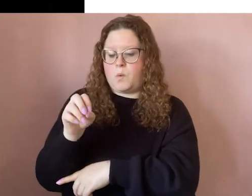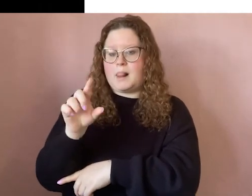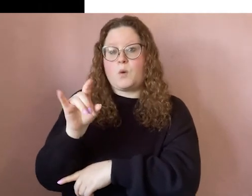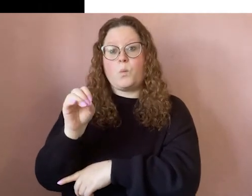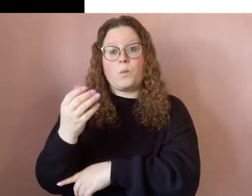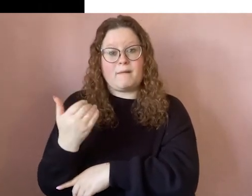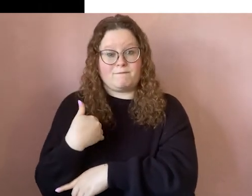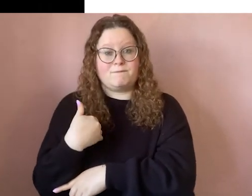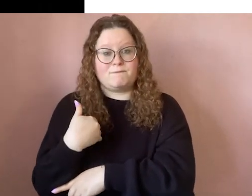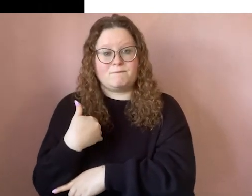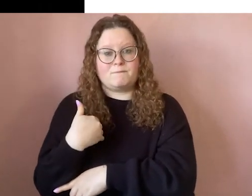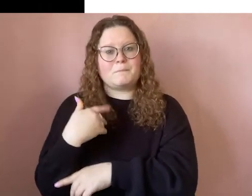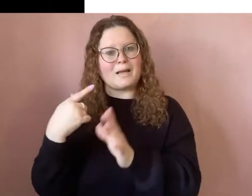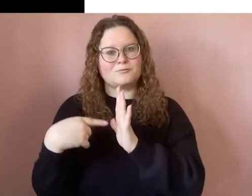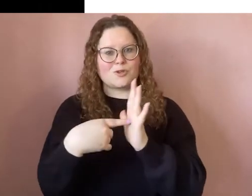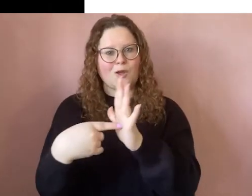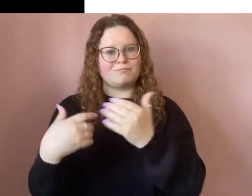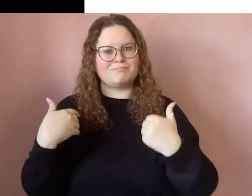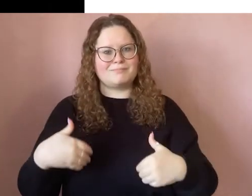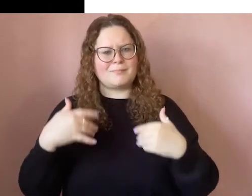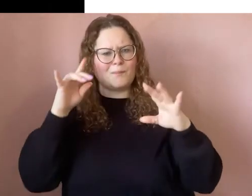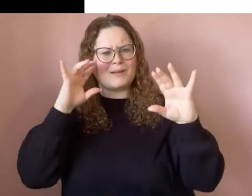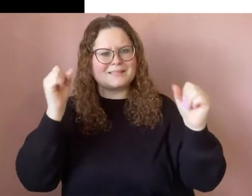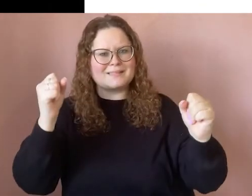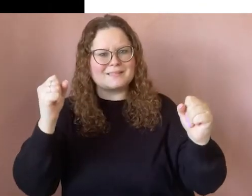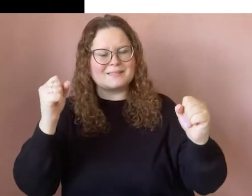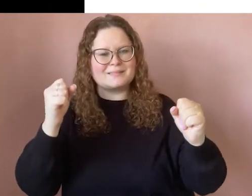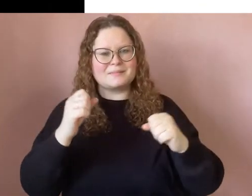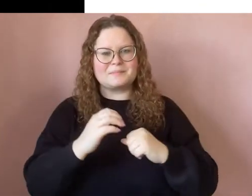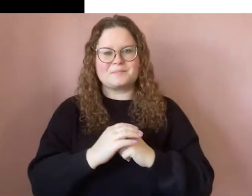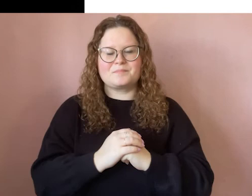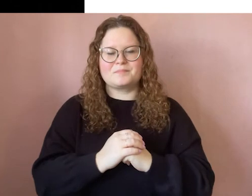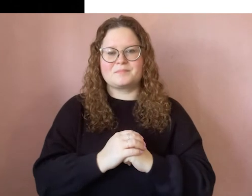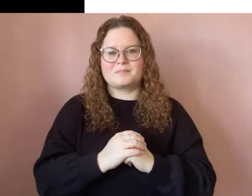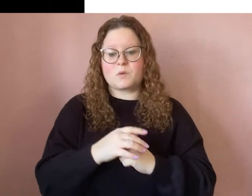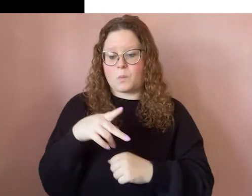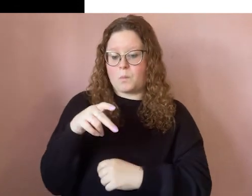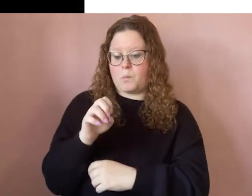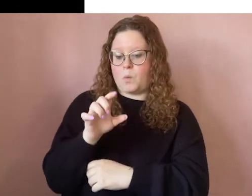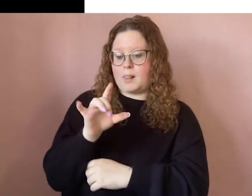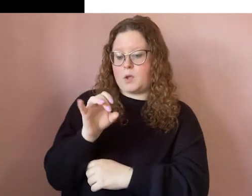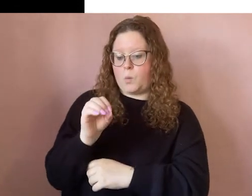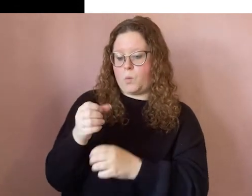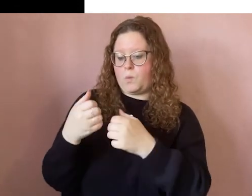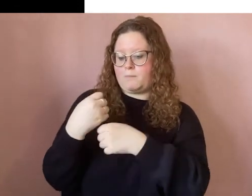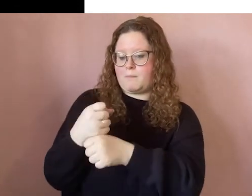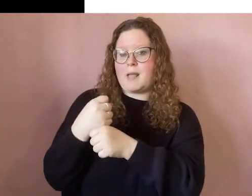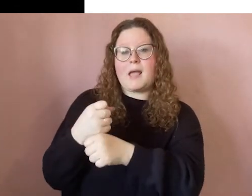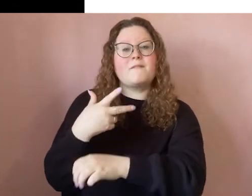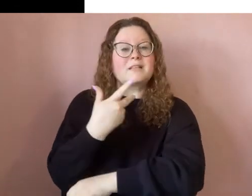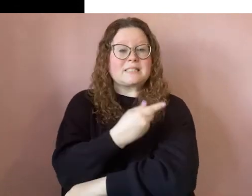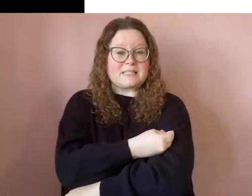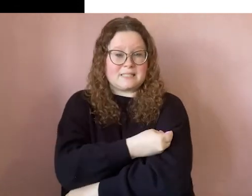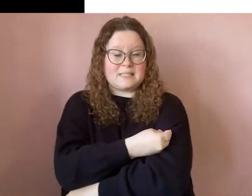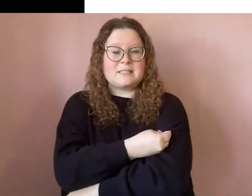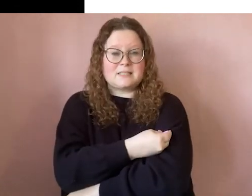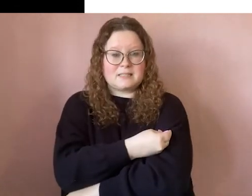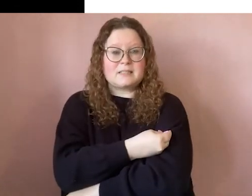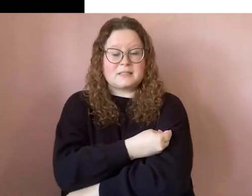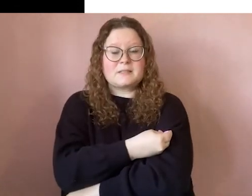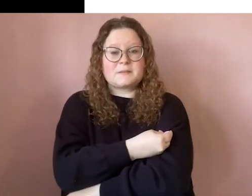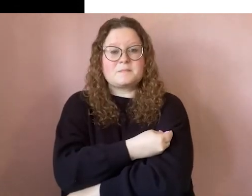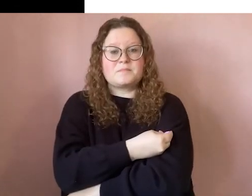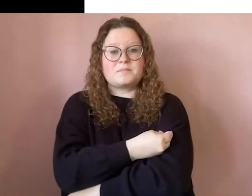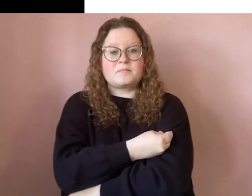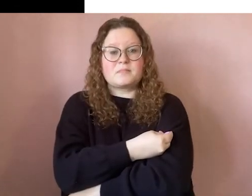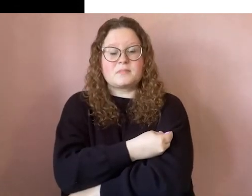that house. And the kid that came through that was probably disabled as a result, lost their ability to walk.